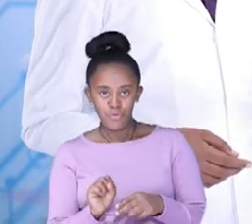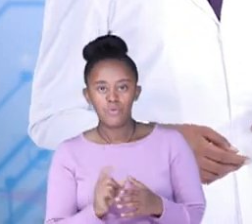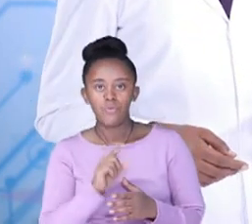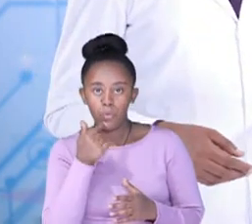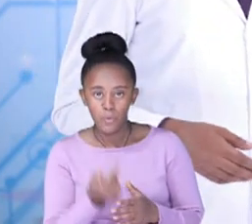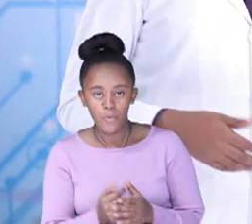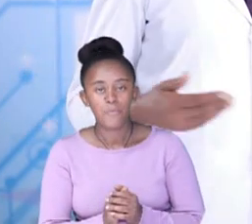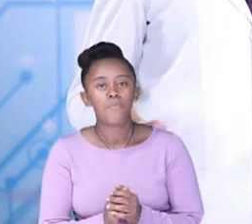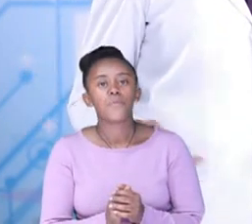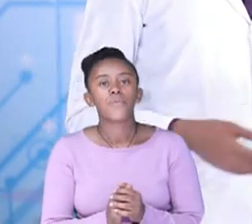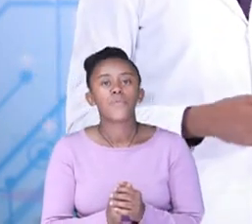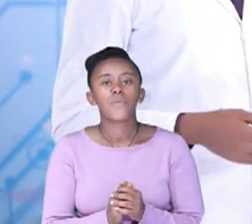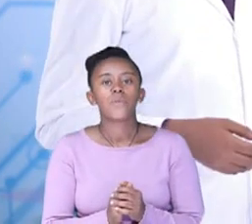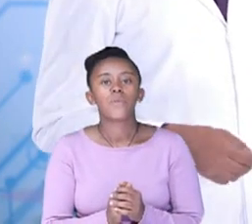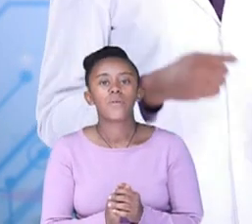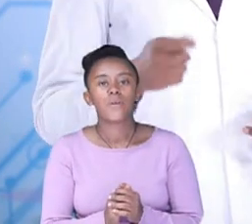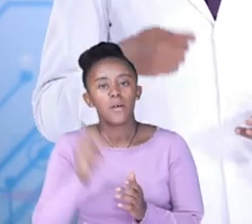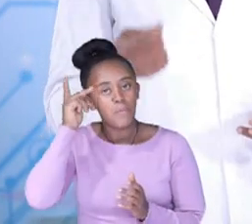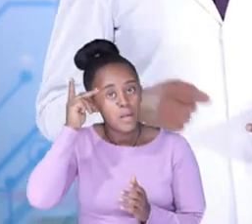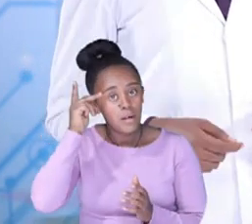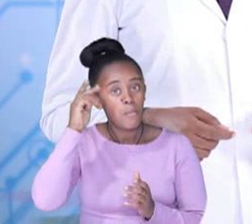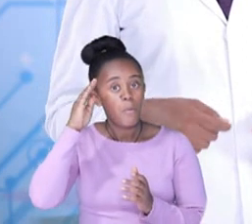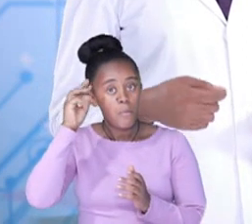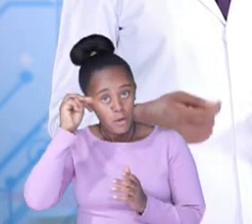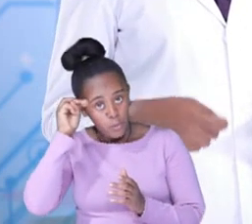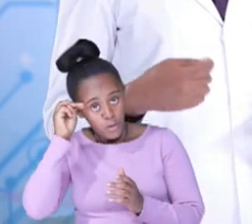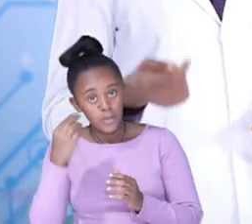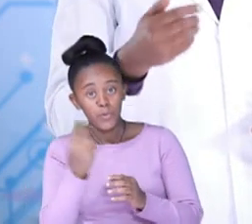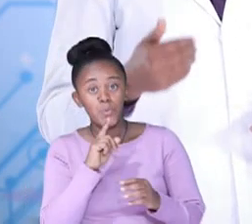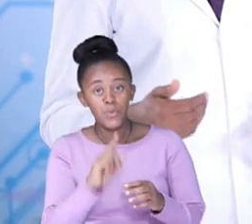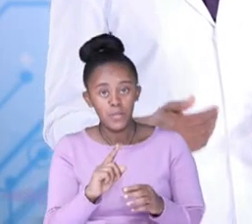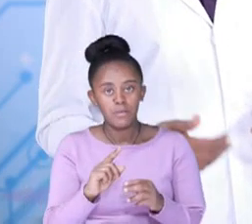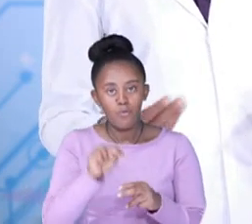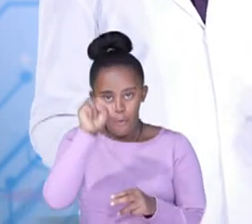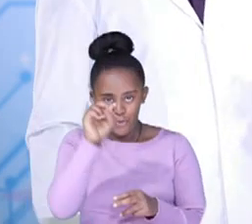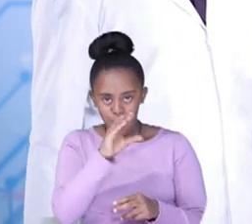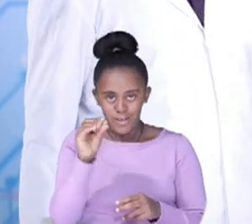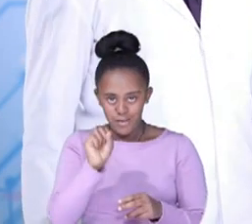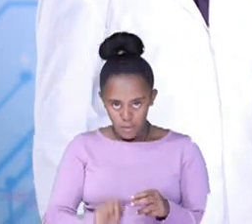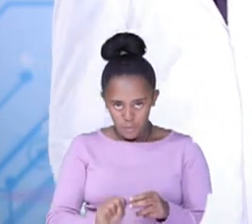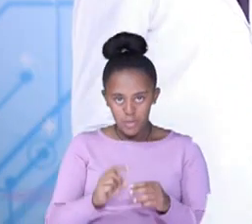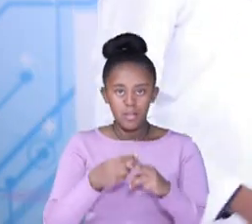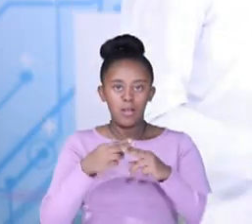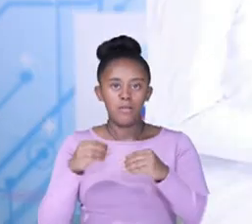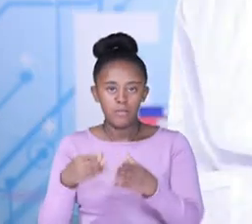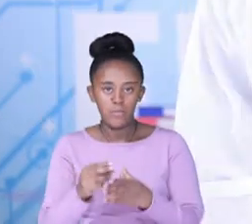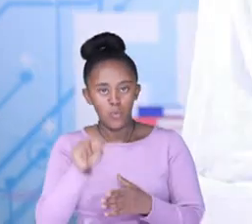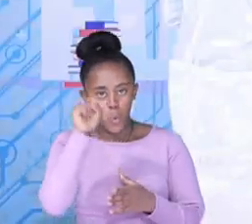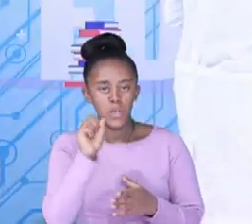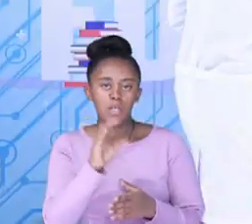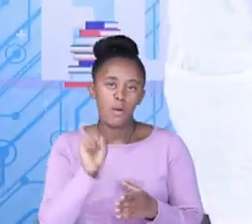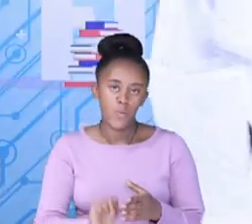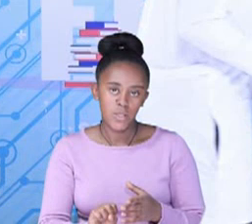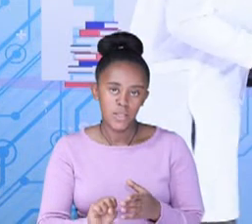first physicist is Pierre de Marquet, used this as north and south. He named the north and